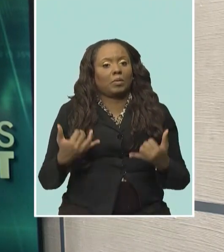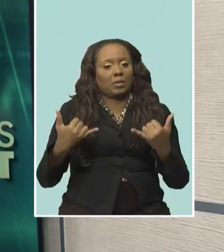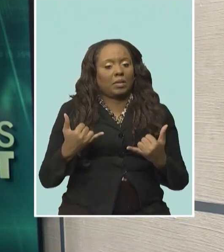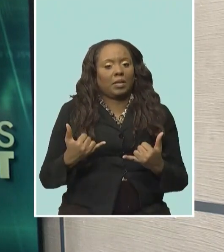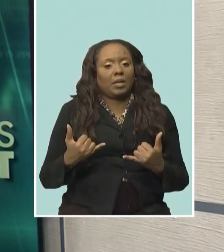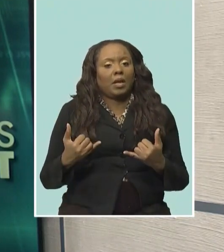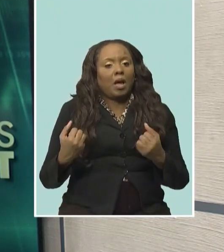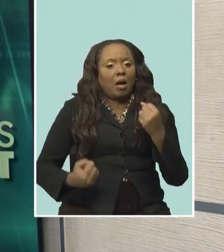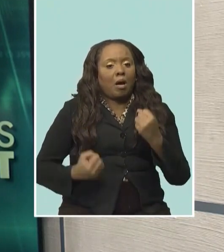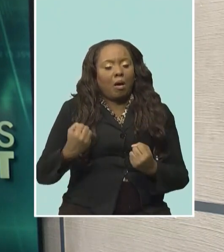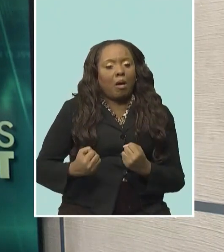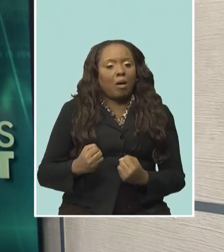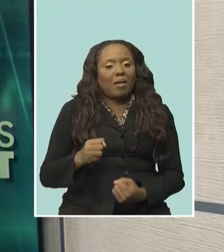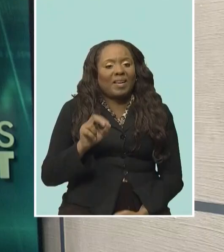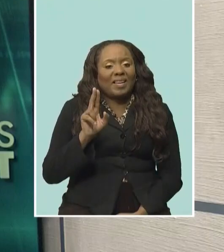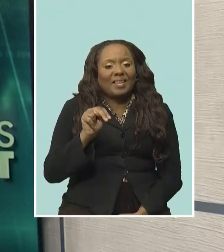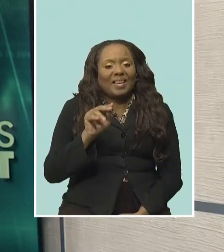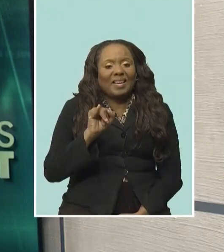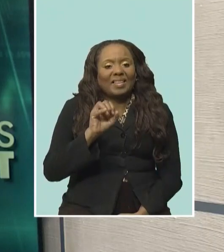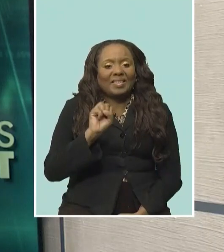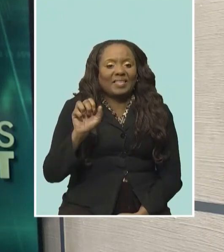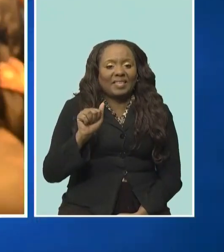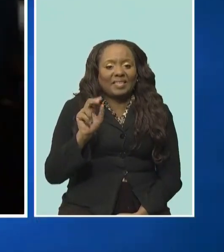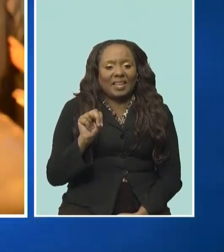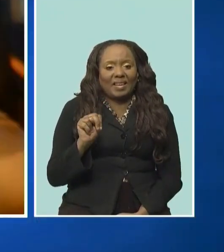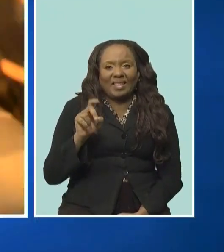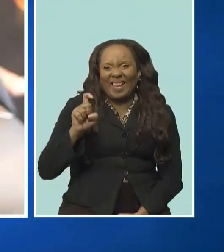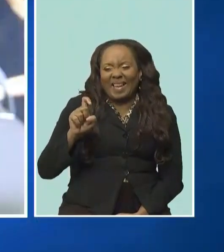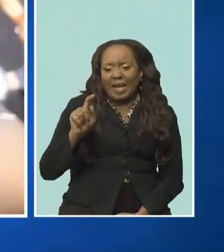this week. Trevor Thorpe reports.